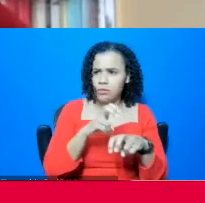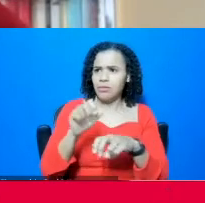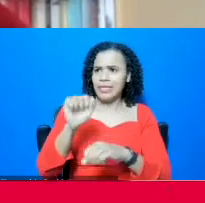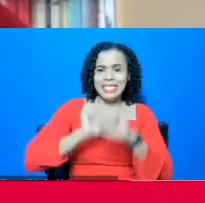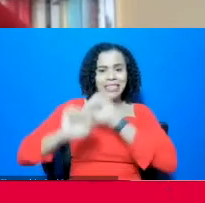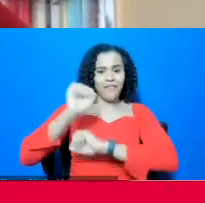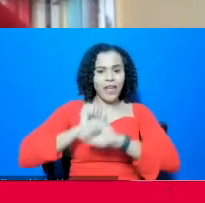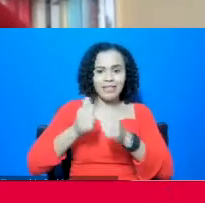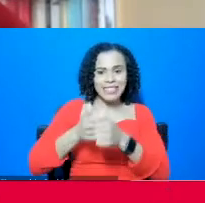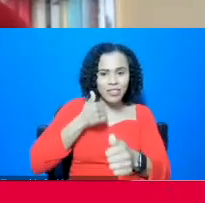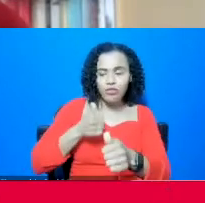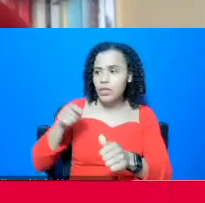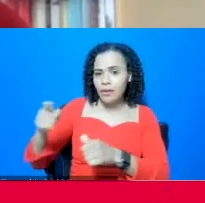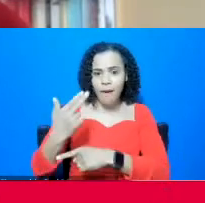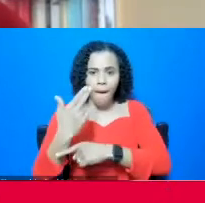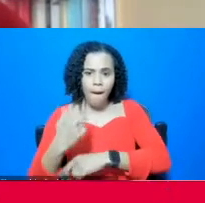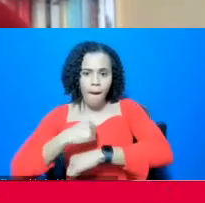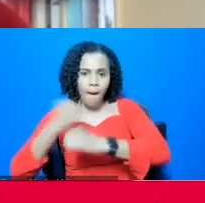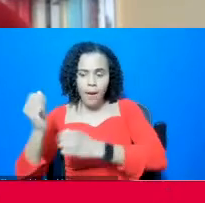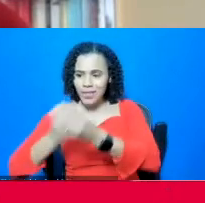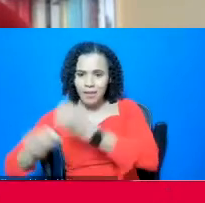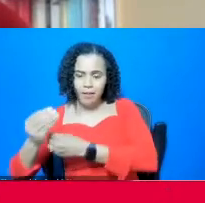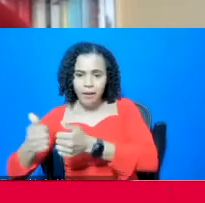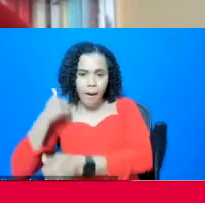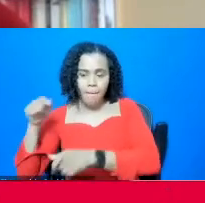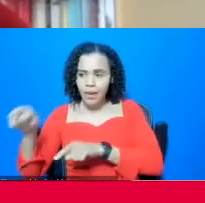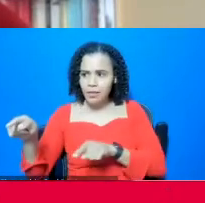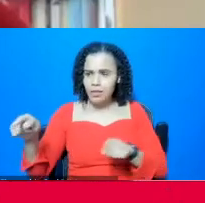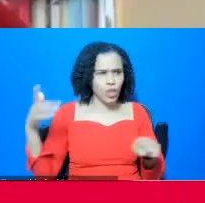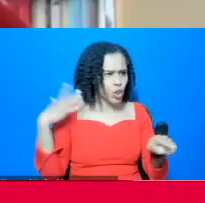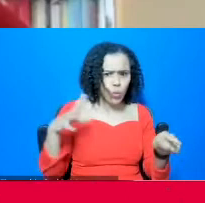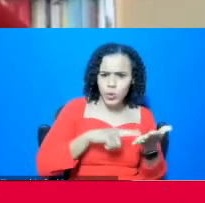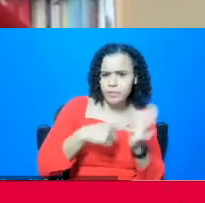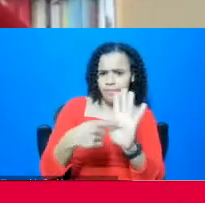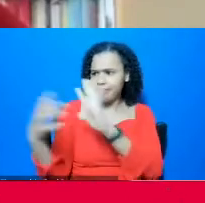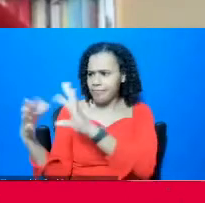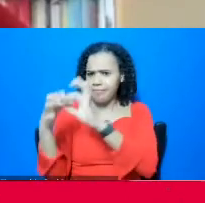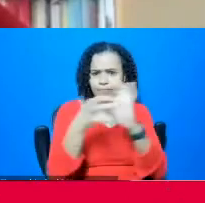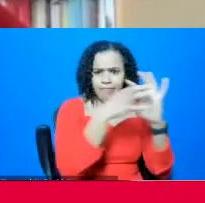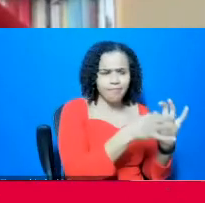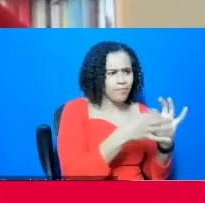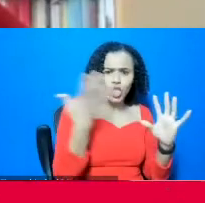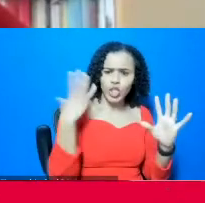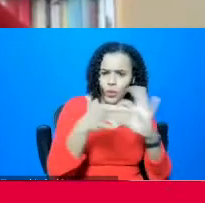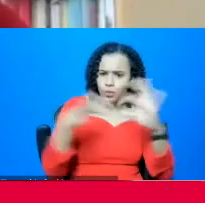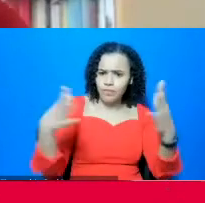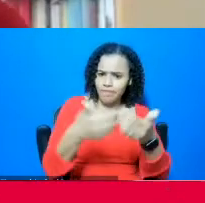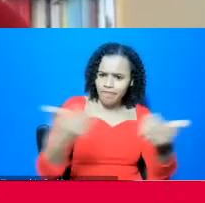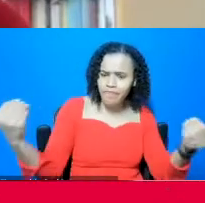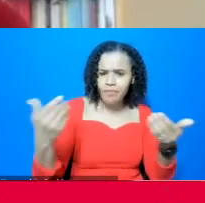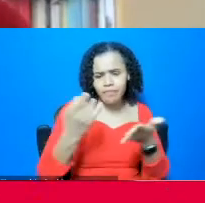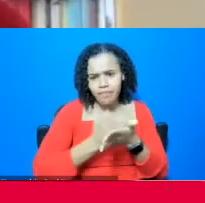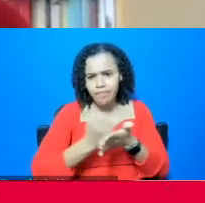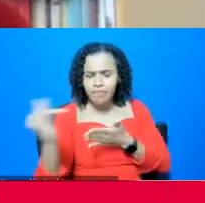and arms companies, and promotes sustainable and ethical approaches to university research and activities.